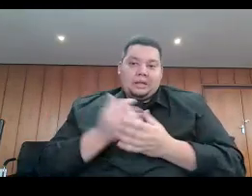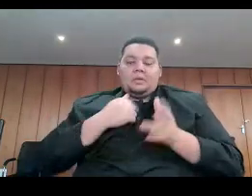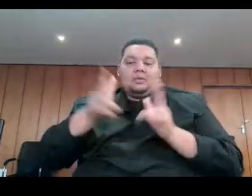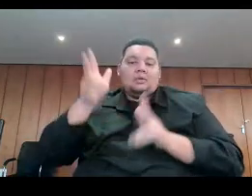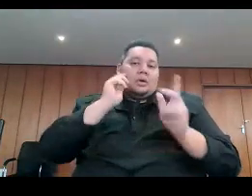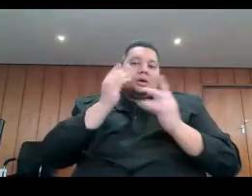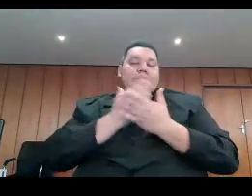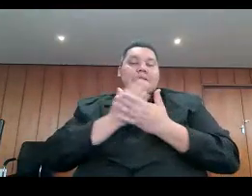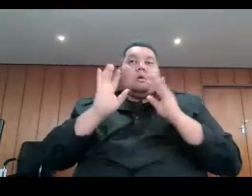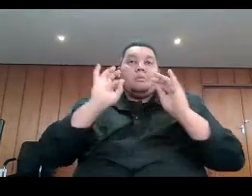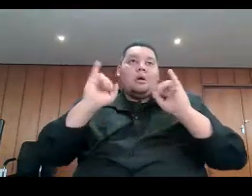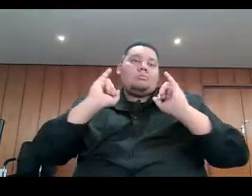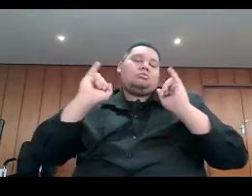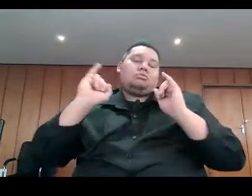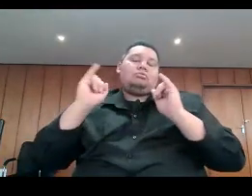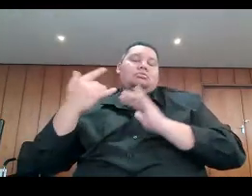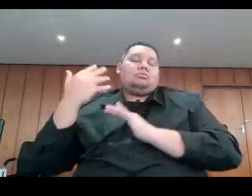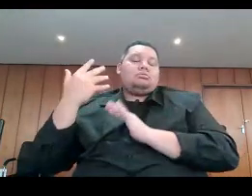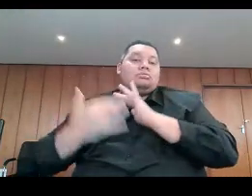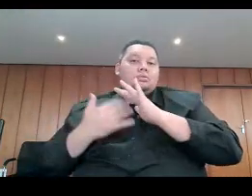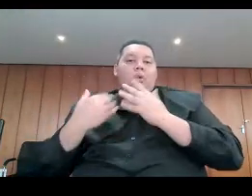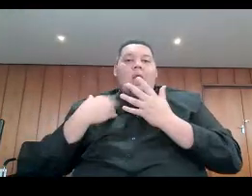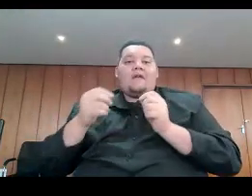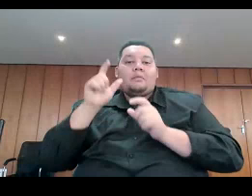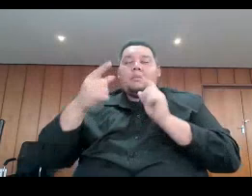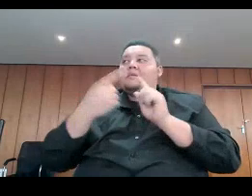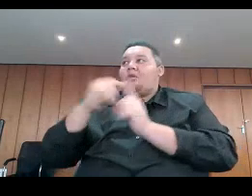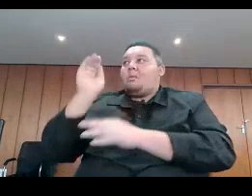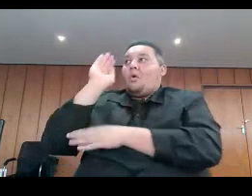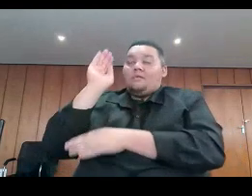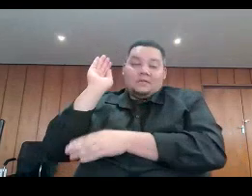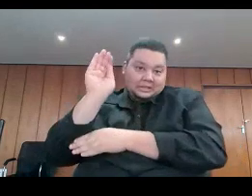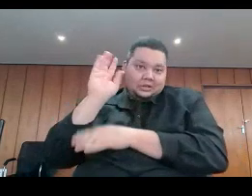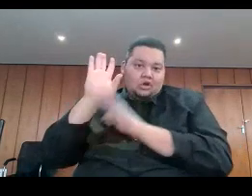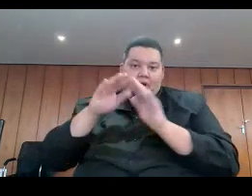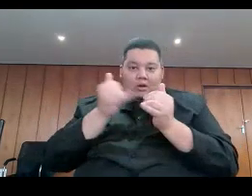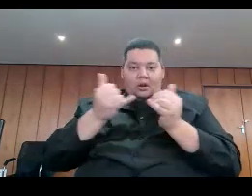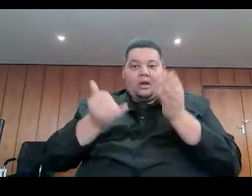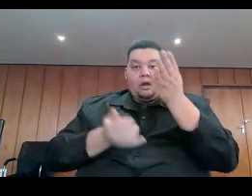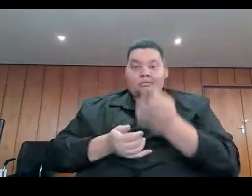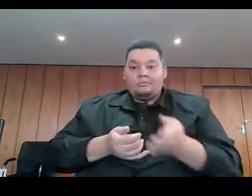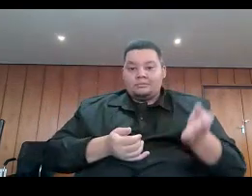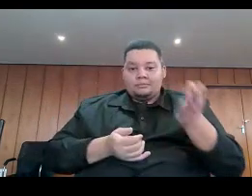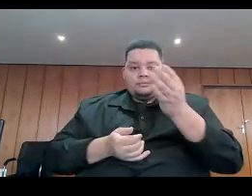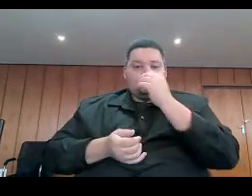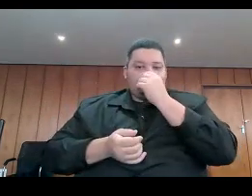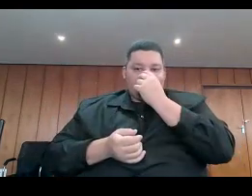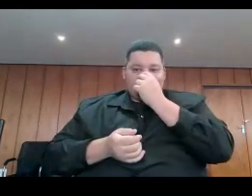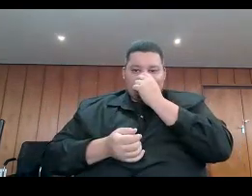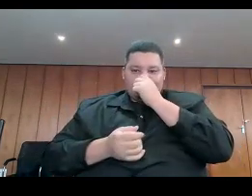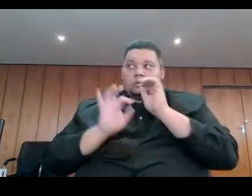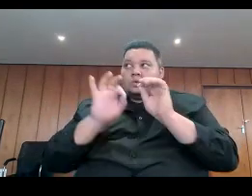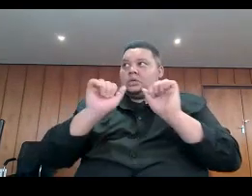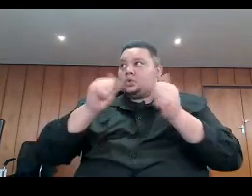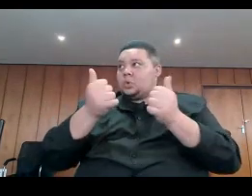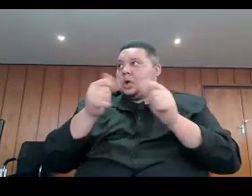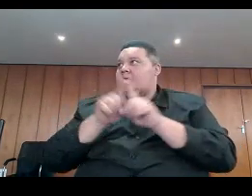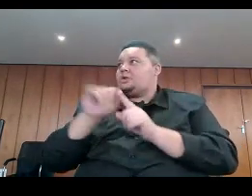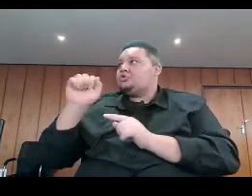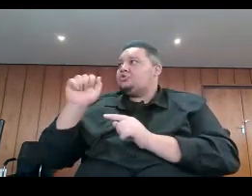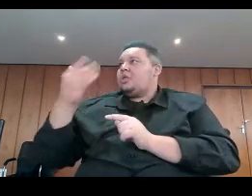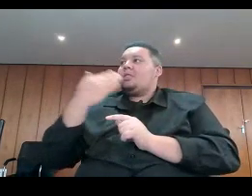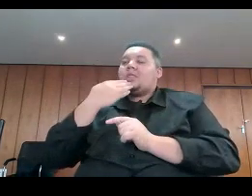such an extremely inspiring lecture. We've got people from overseas, so on the on the Teams meeting. So that's great. And then